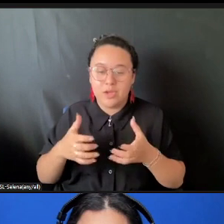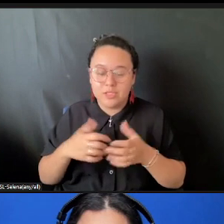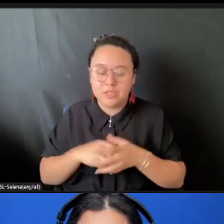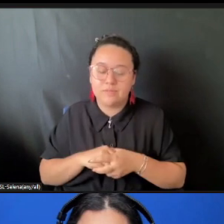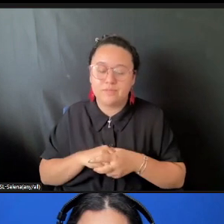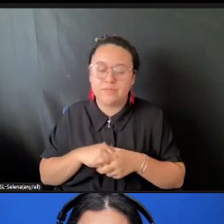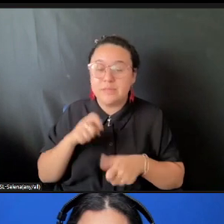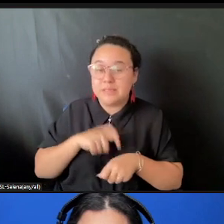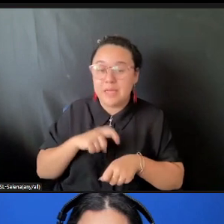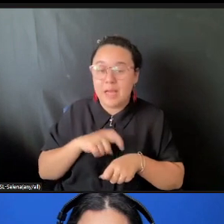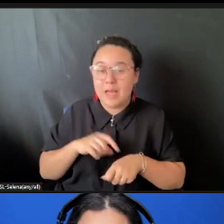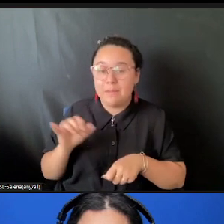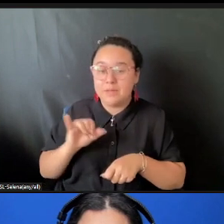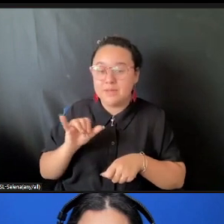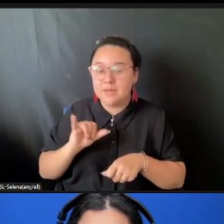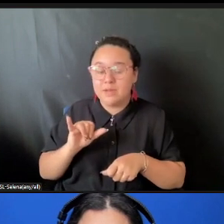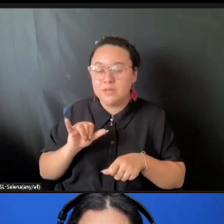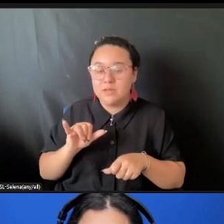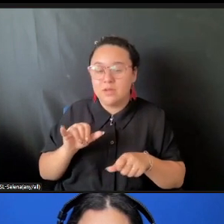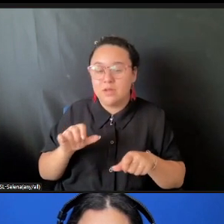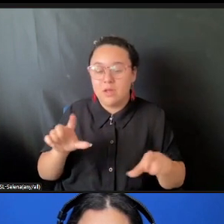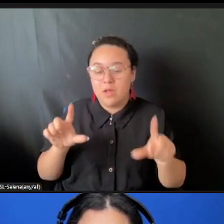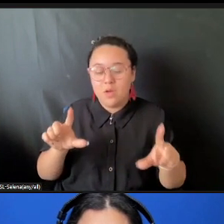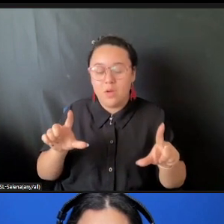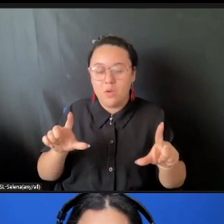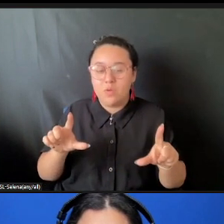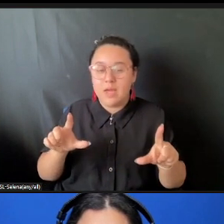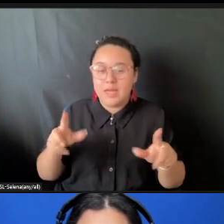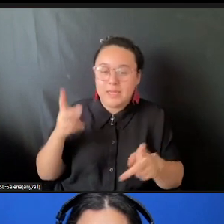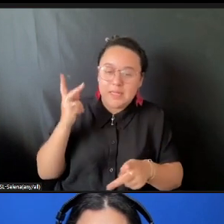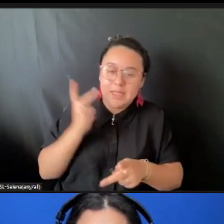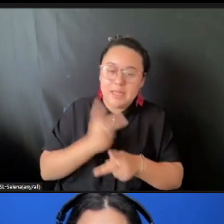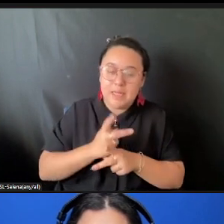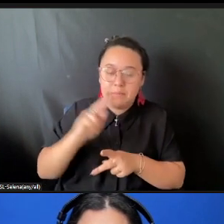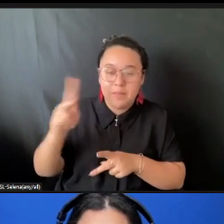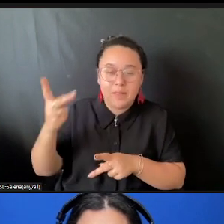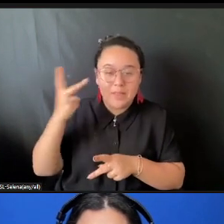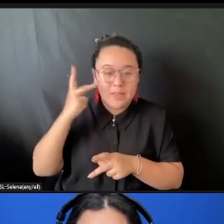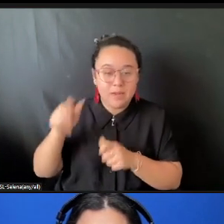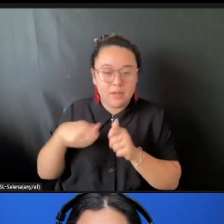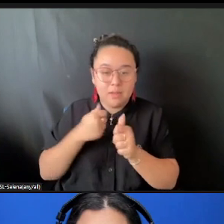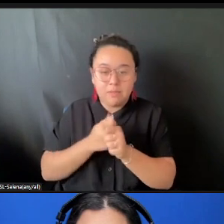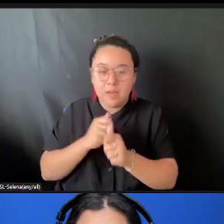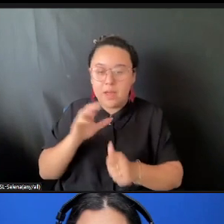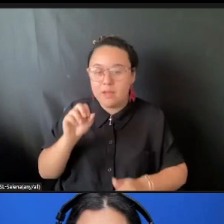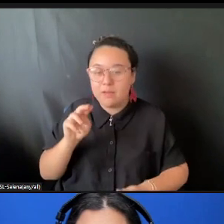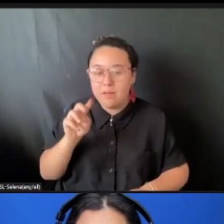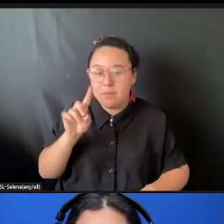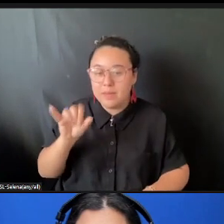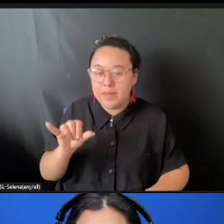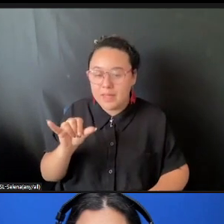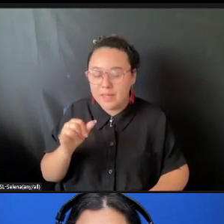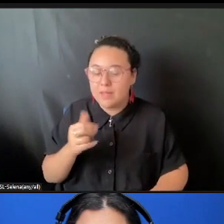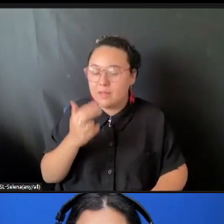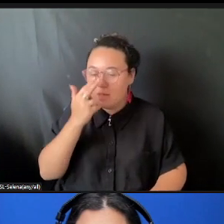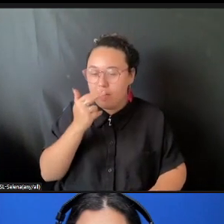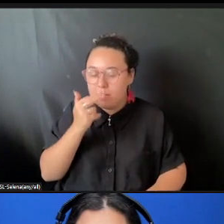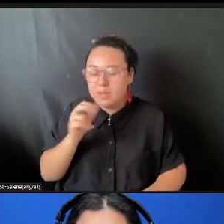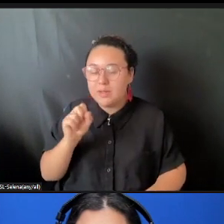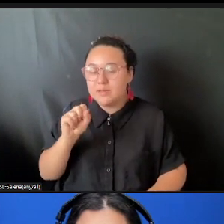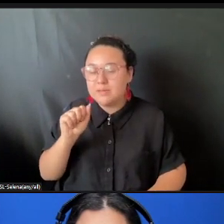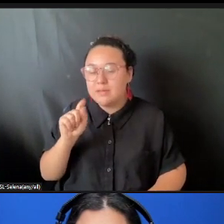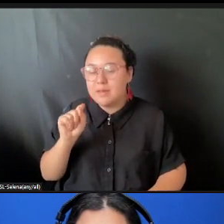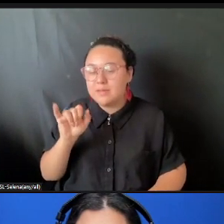of capturing the political nature of comedy and the way that satire can be